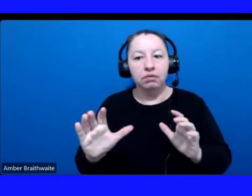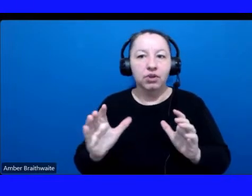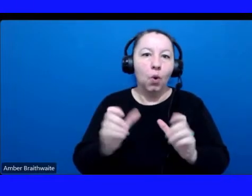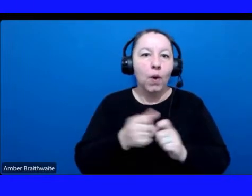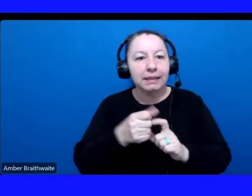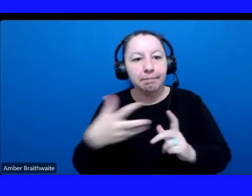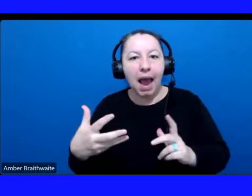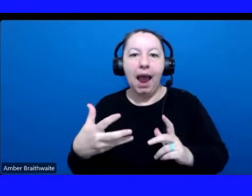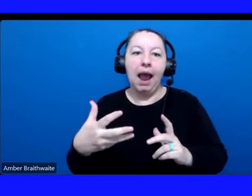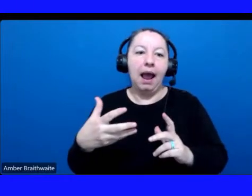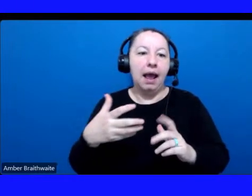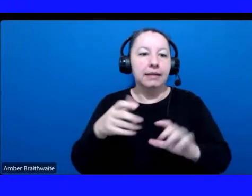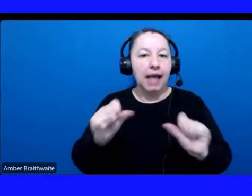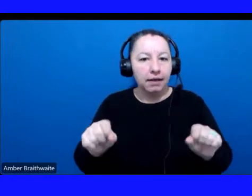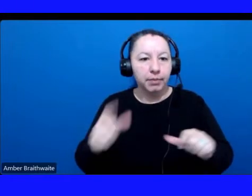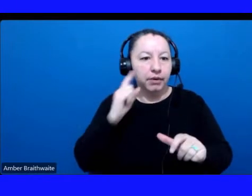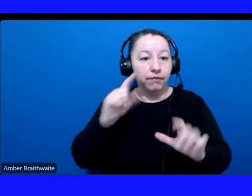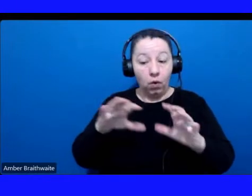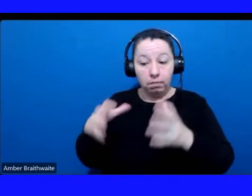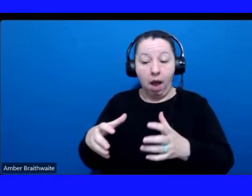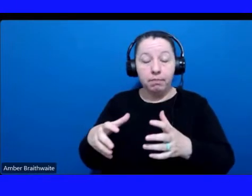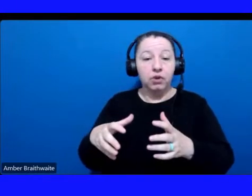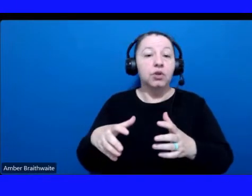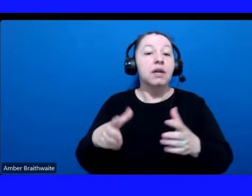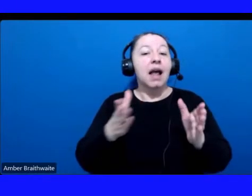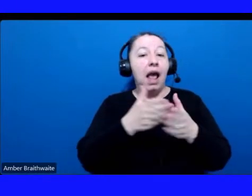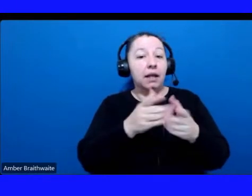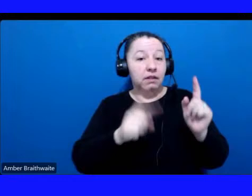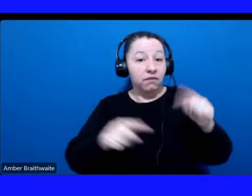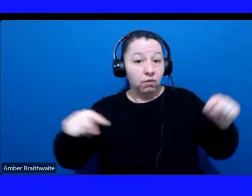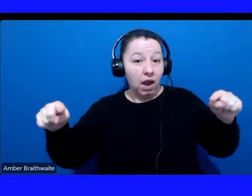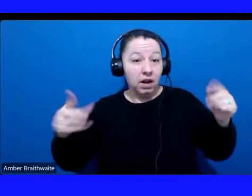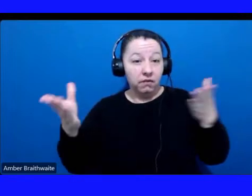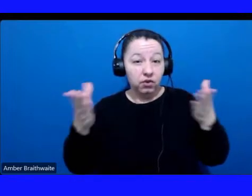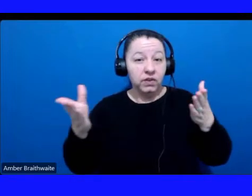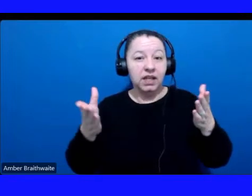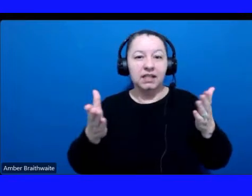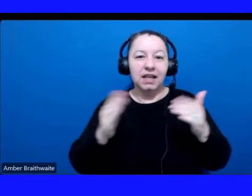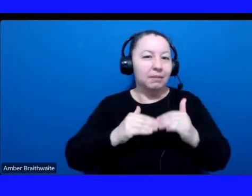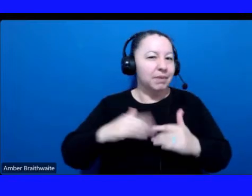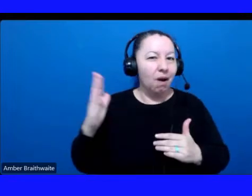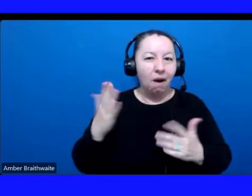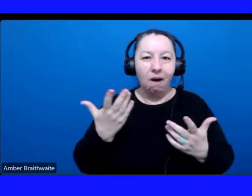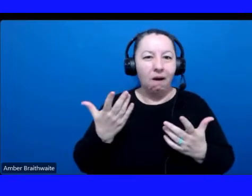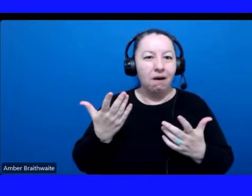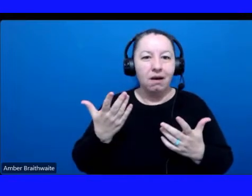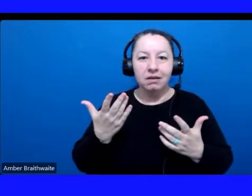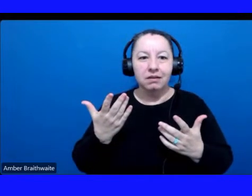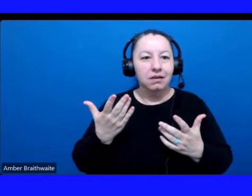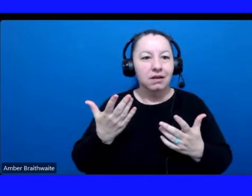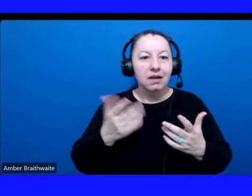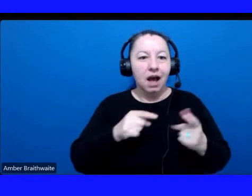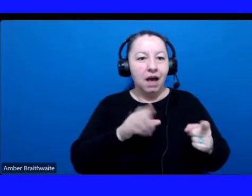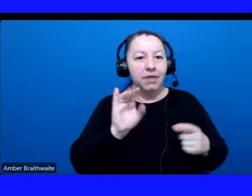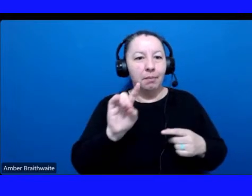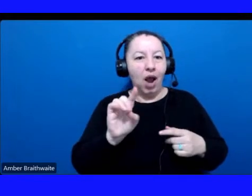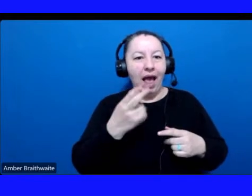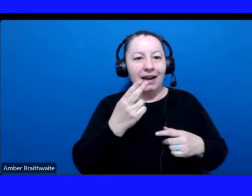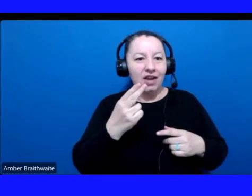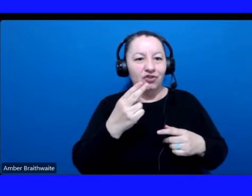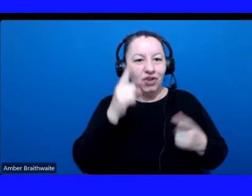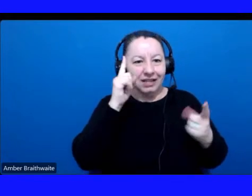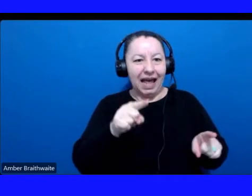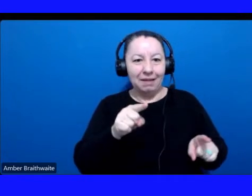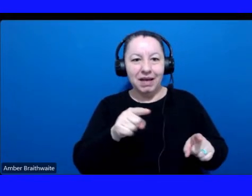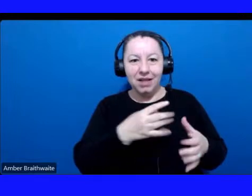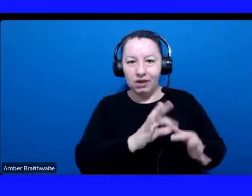beyond any court mandate we already have in terms of scope and eligibility. So regardless of that court settlement and